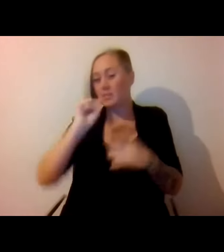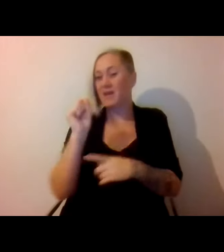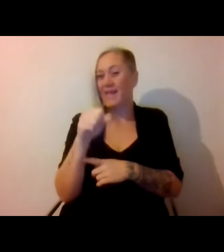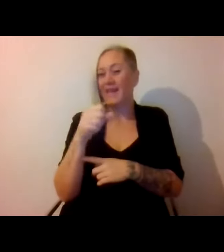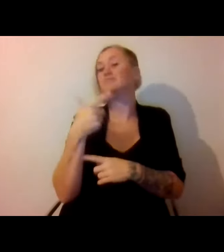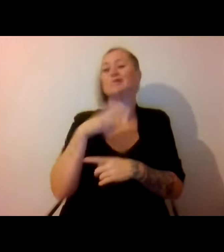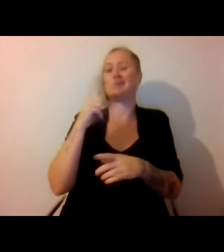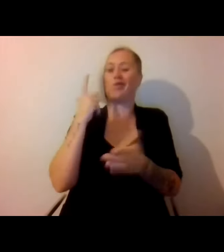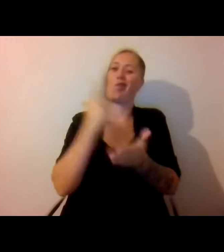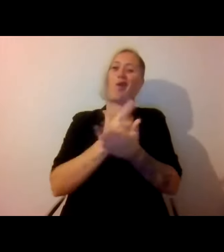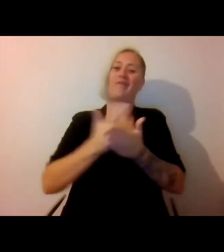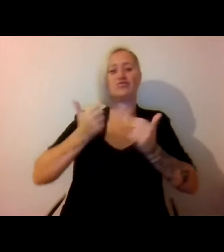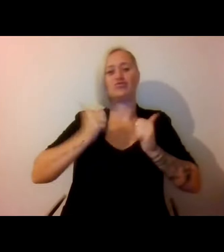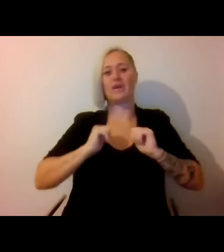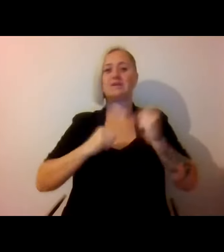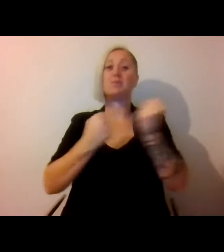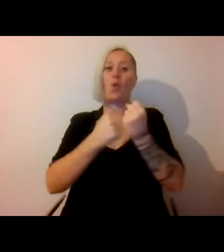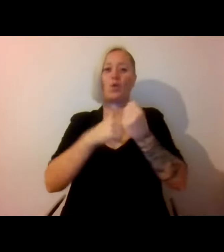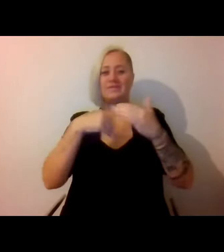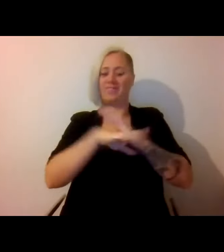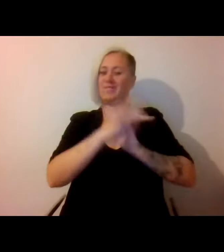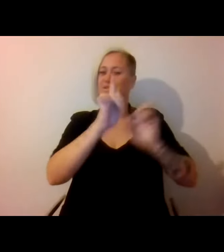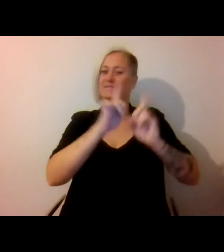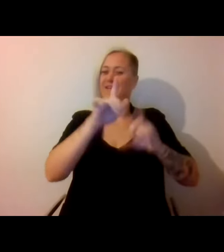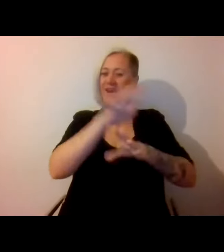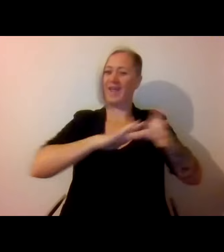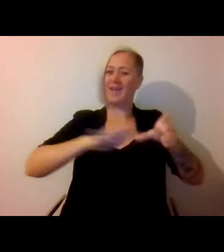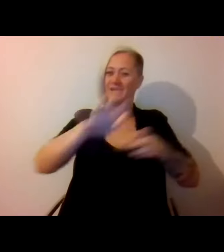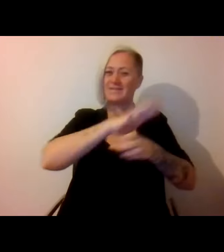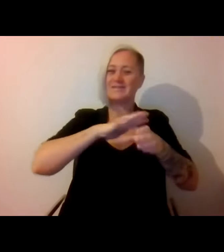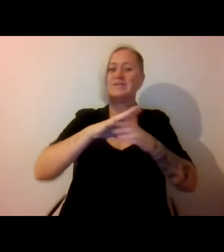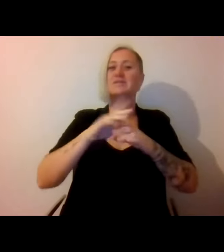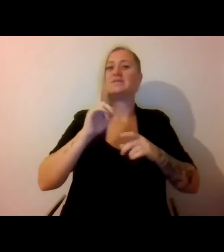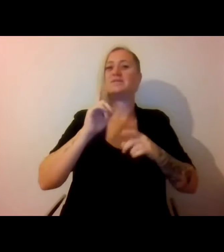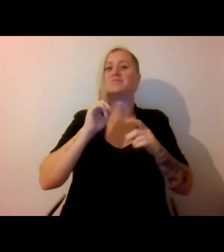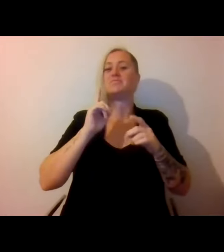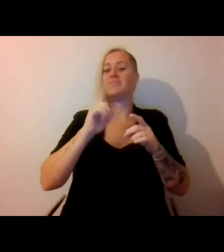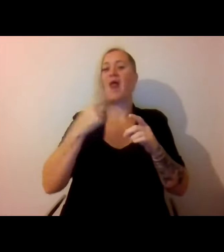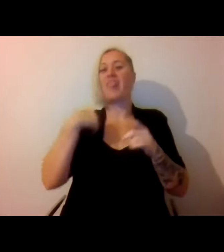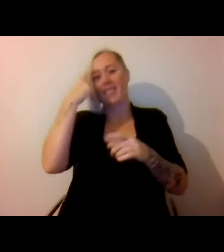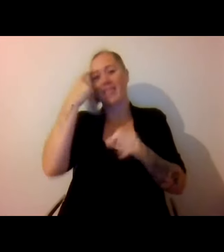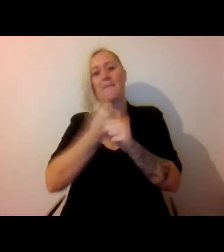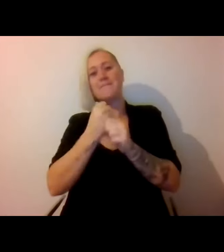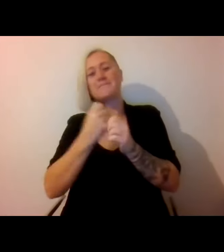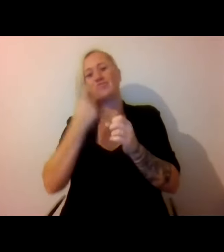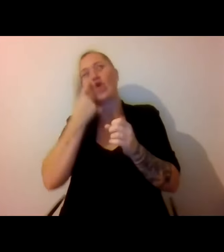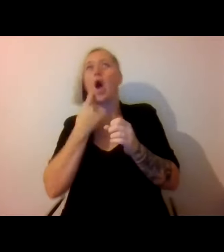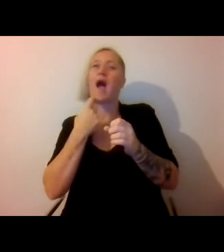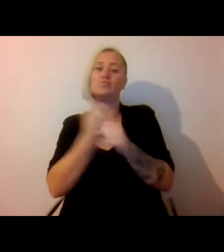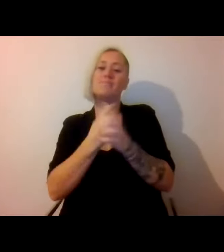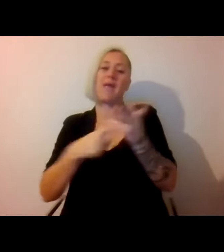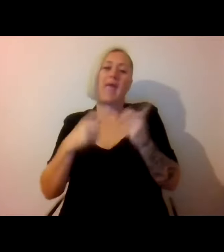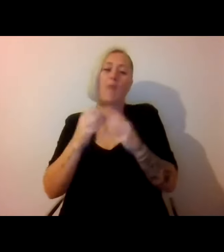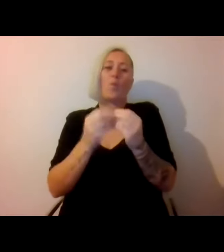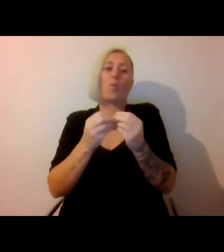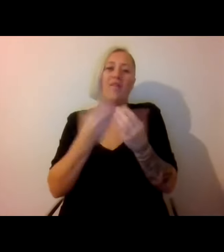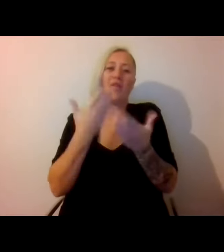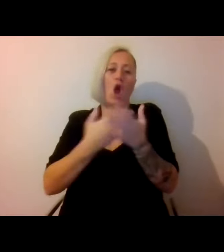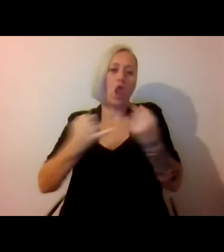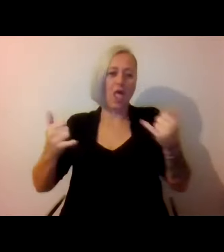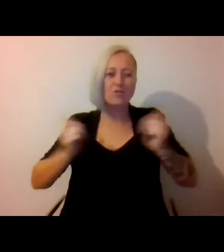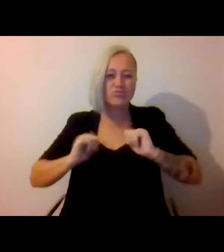capital cities or big regional cities, but I think they make up for it with online training as well. I'm not completely